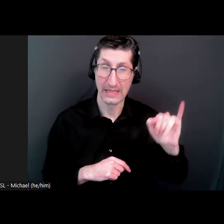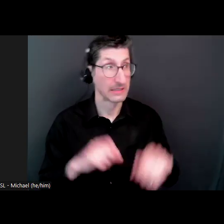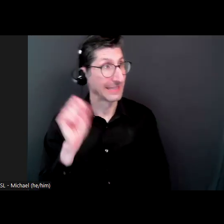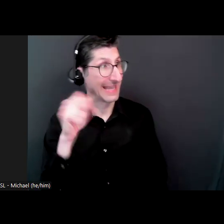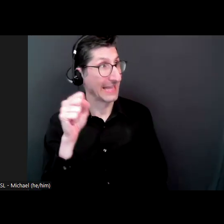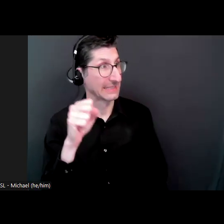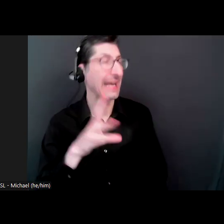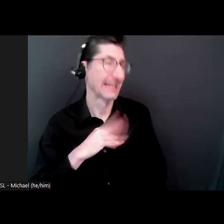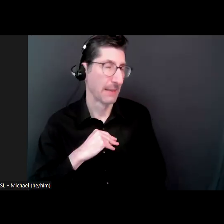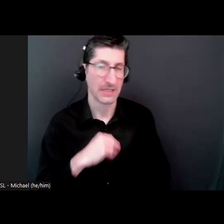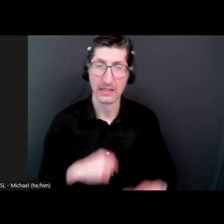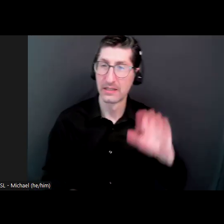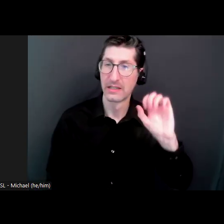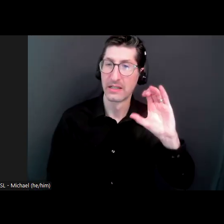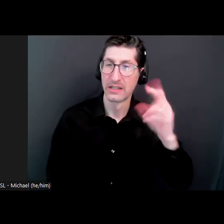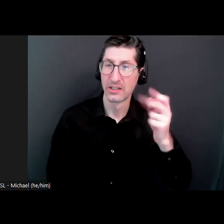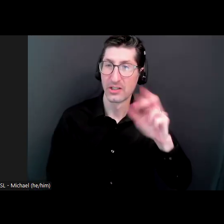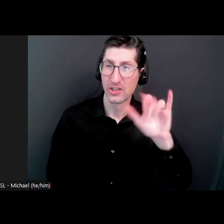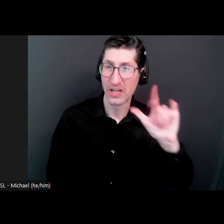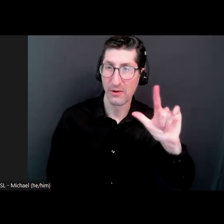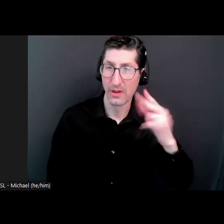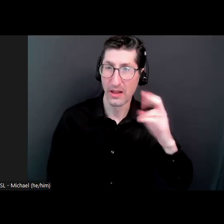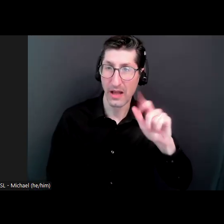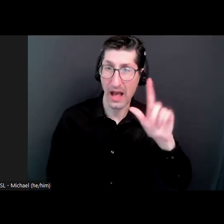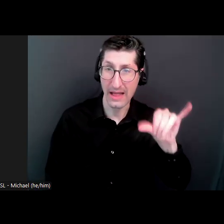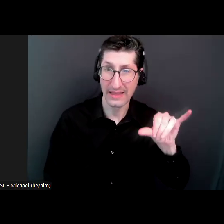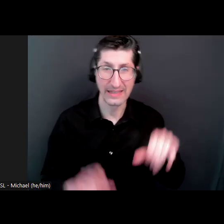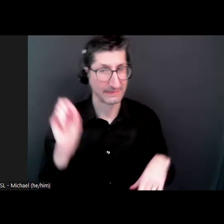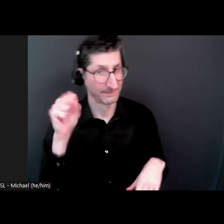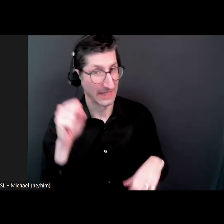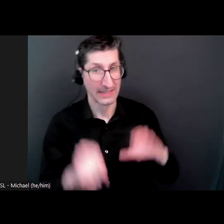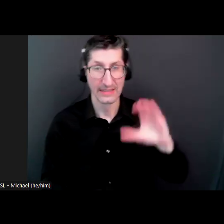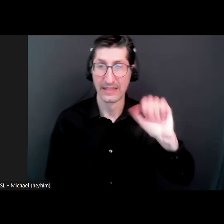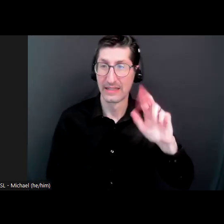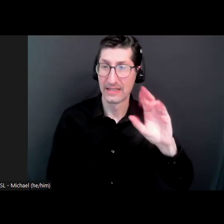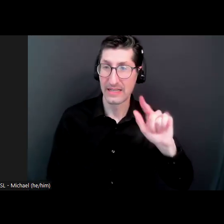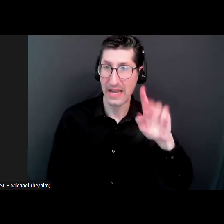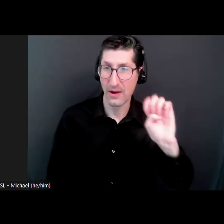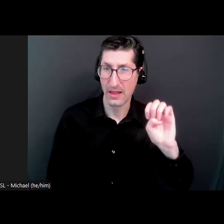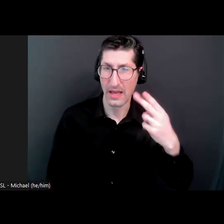Accepted. Cheryl Holly. Yes. Caroline Hahn. Yes.